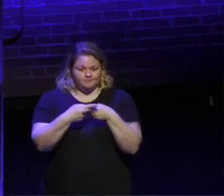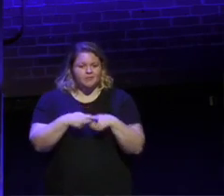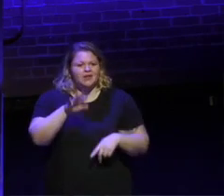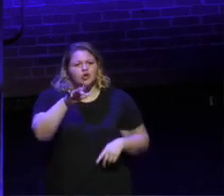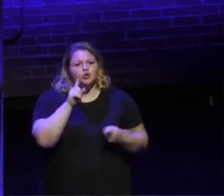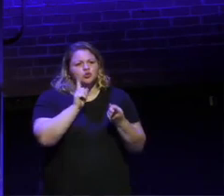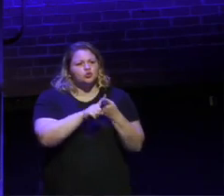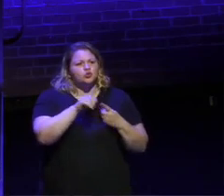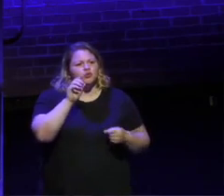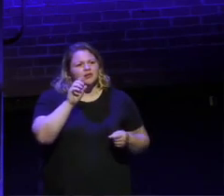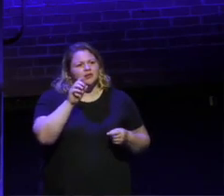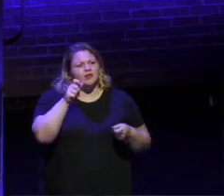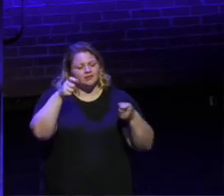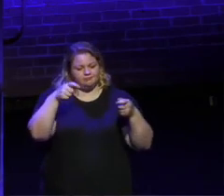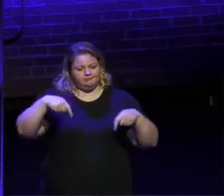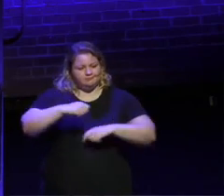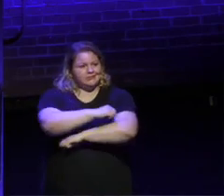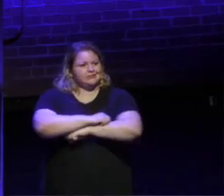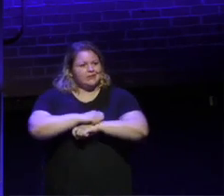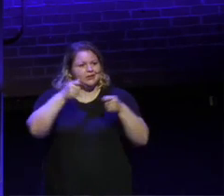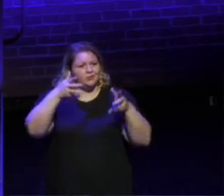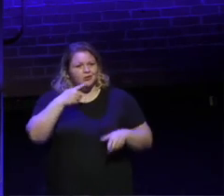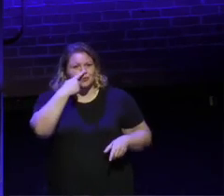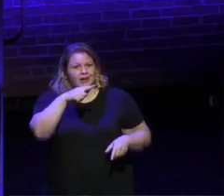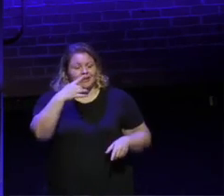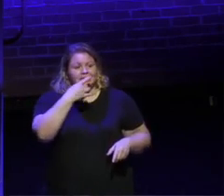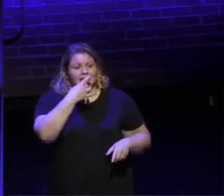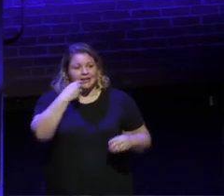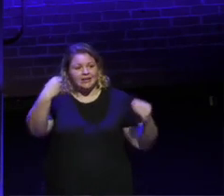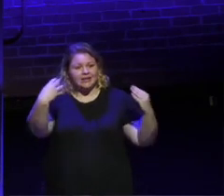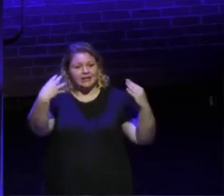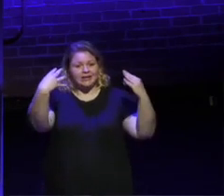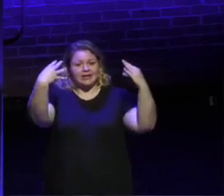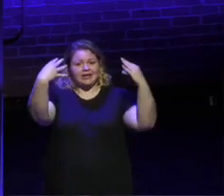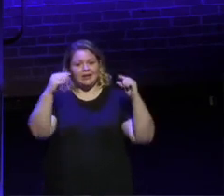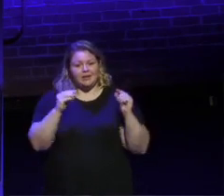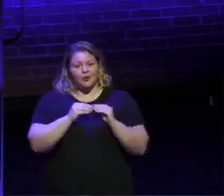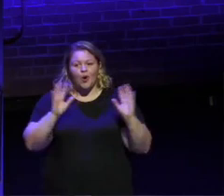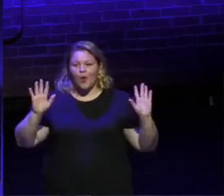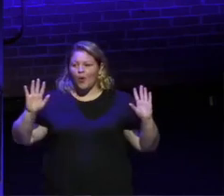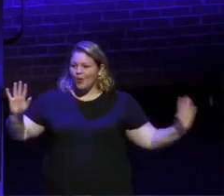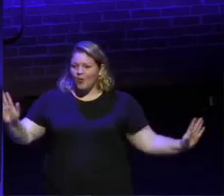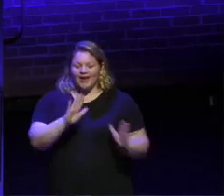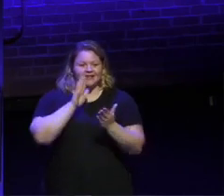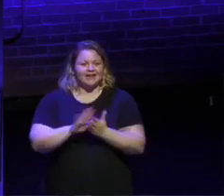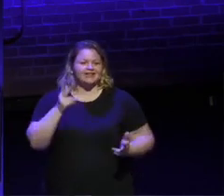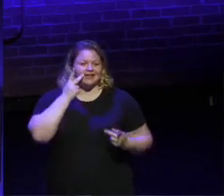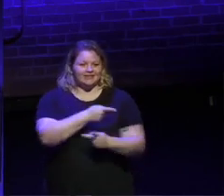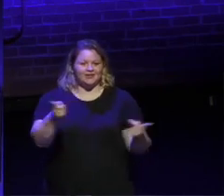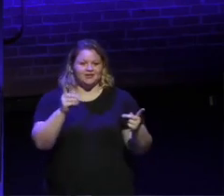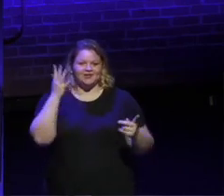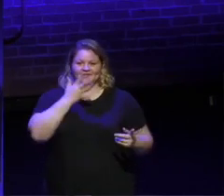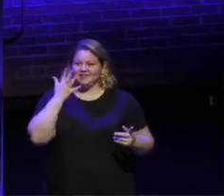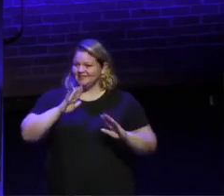Could we have the lights up a little bit, if it's possible? They may be pre-programmed. Ah, very good. Hi. Oh, hi.